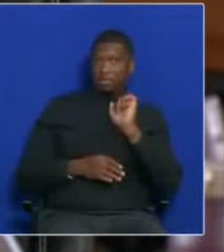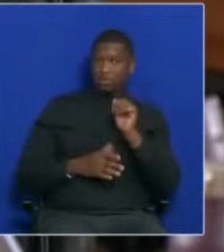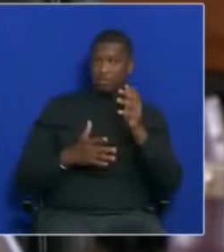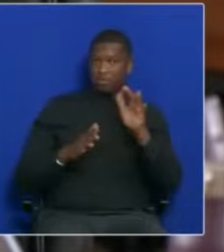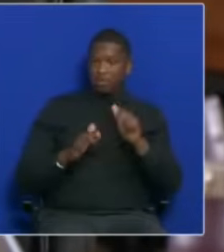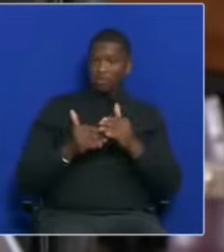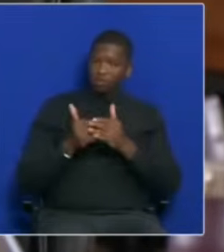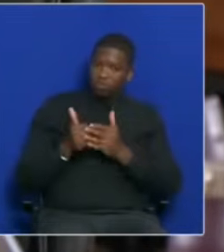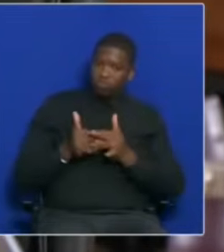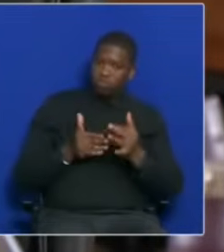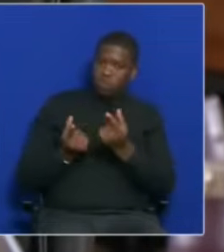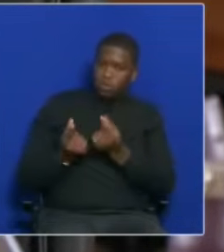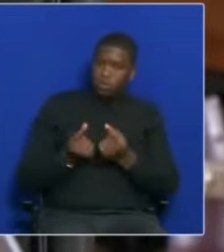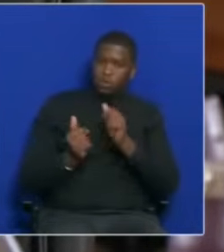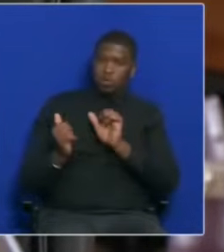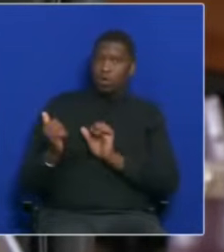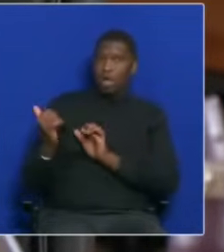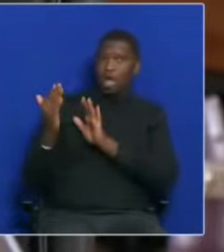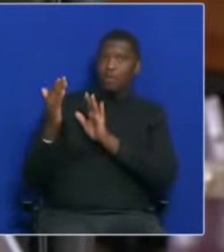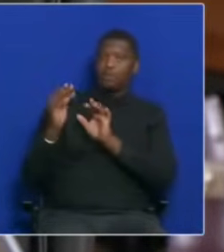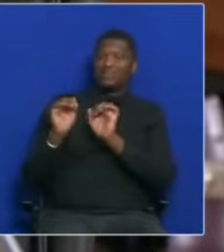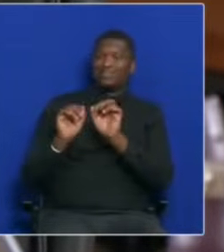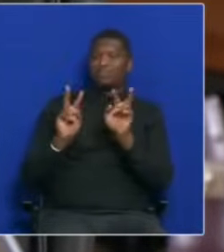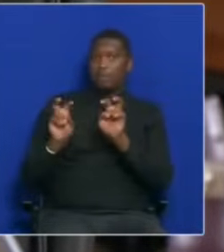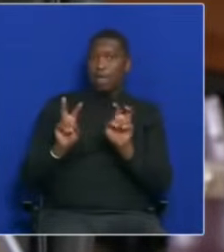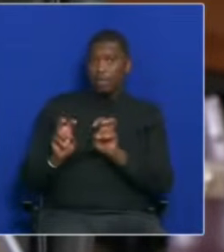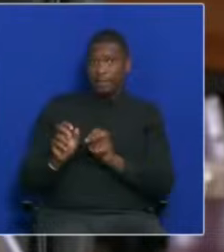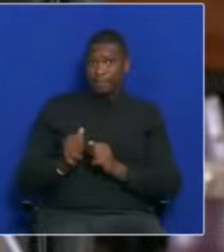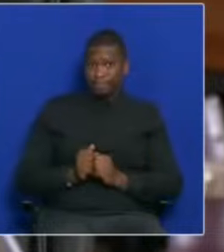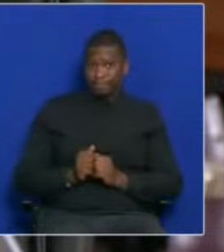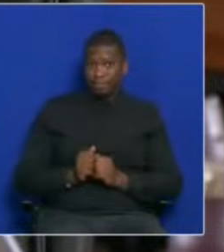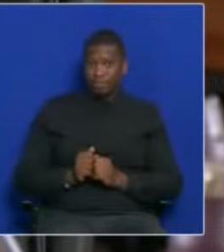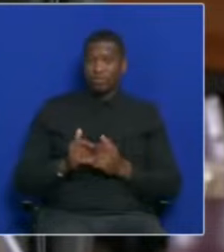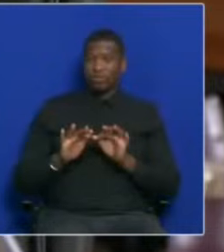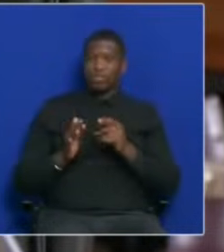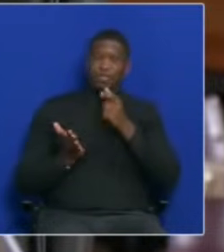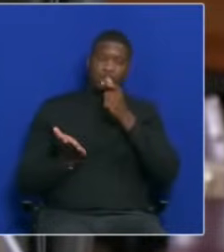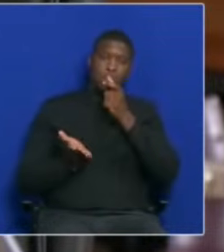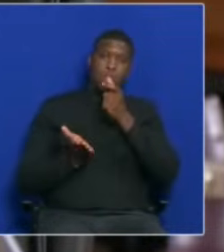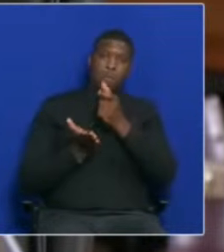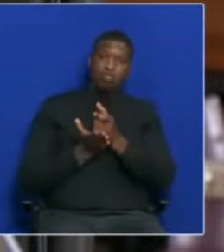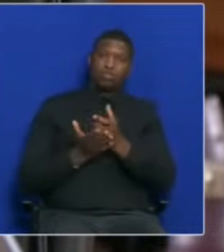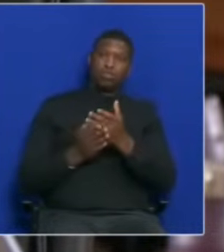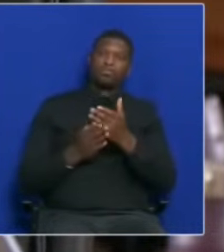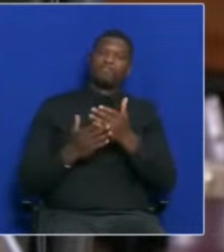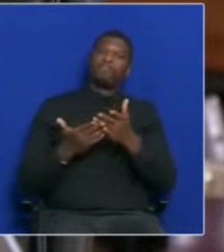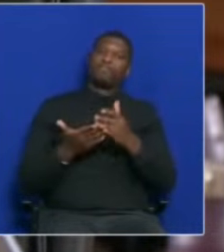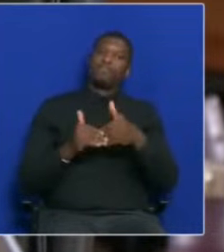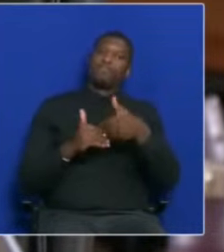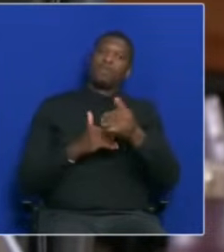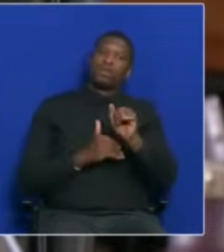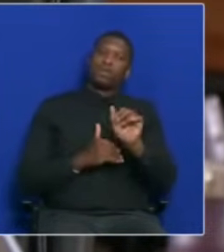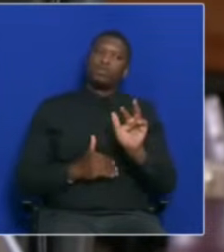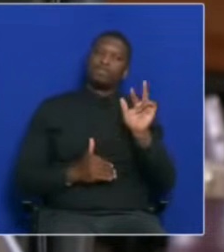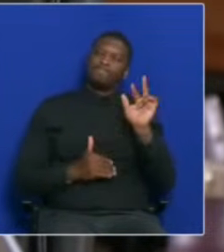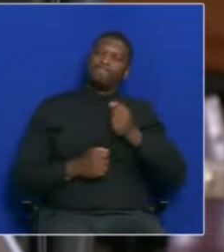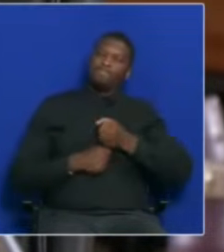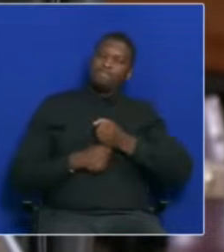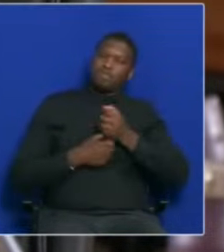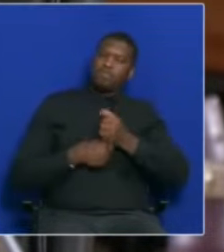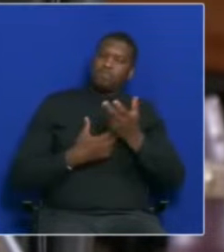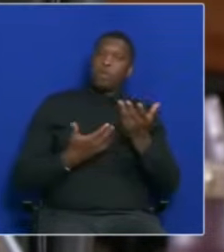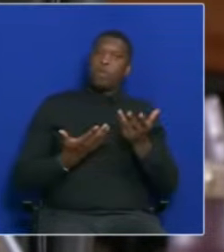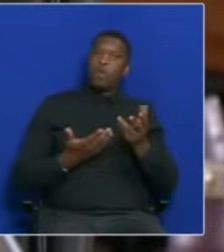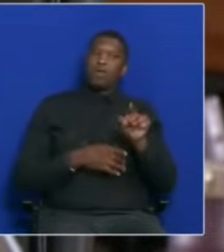approached these matters. And you mentioned after your testimony at the Zondo Commission and